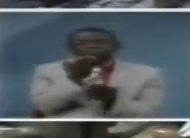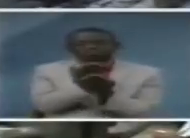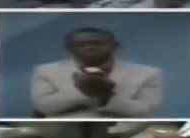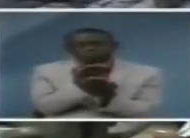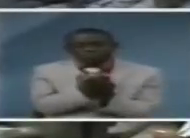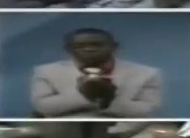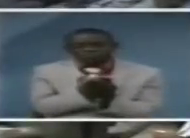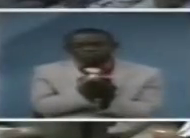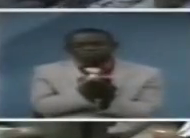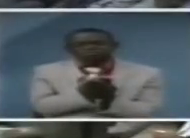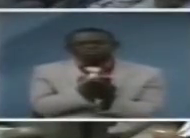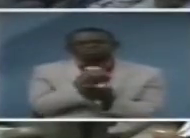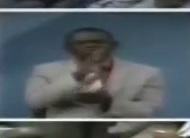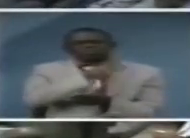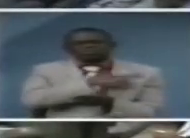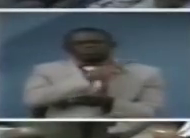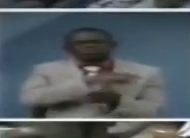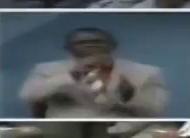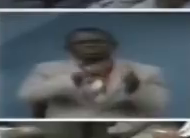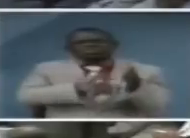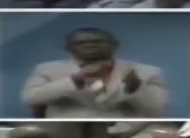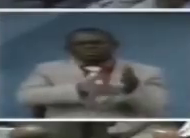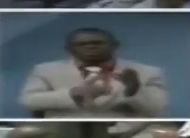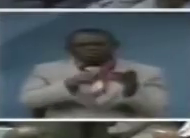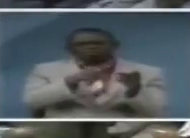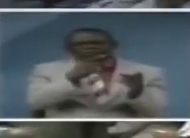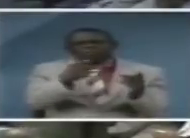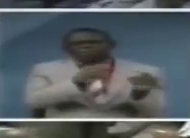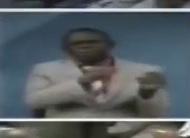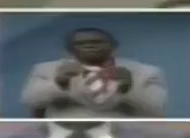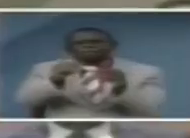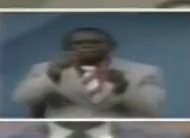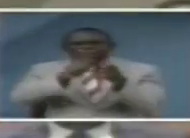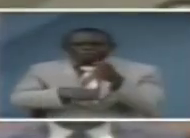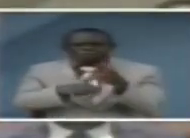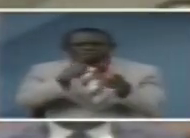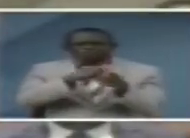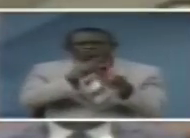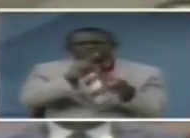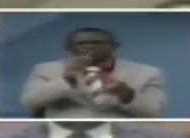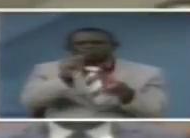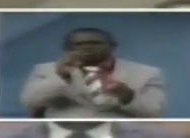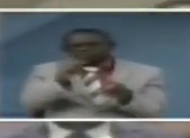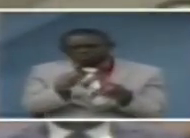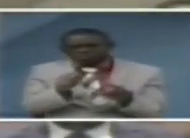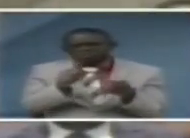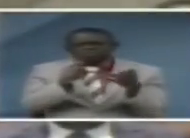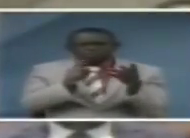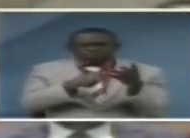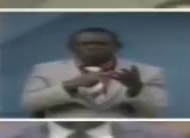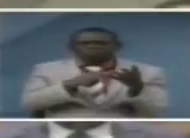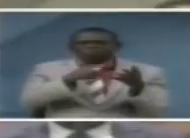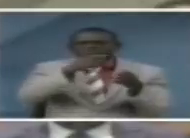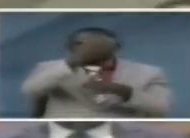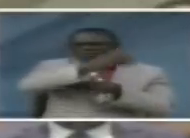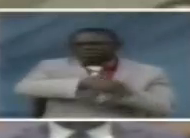Housekeeping. I propose to make amendments to the Income Tax Act, the Property Transfer Act,